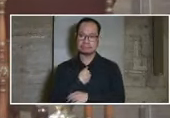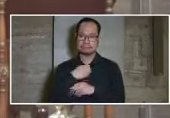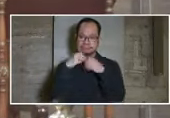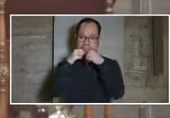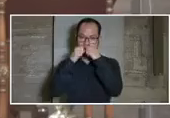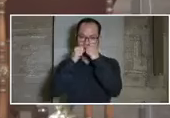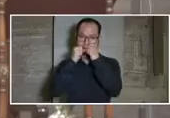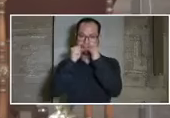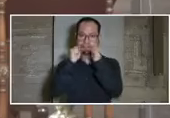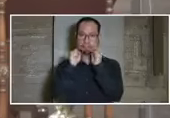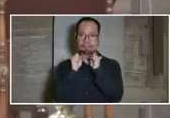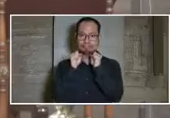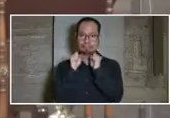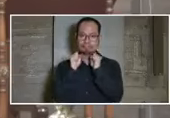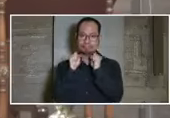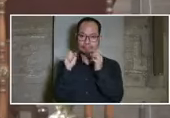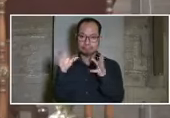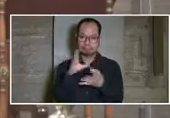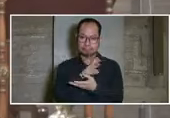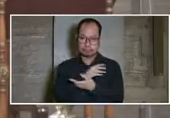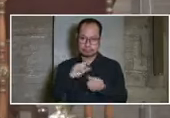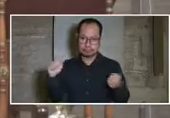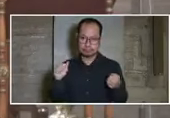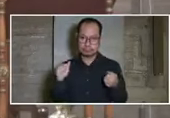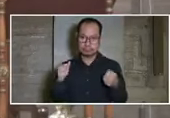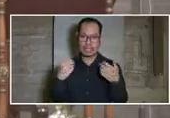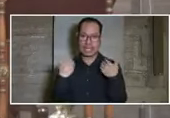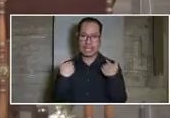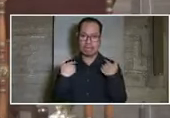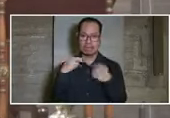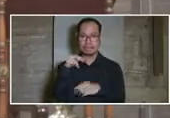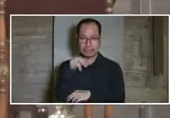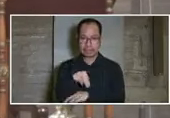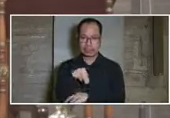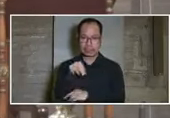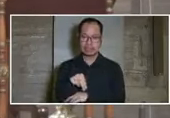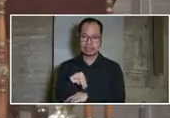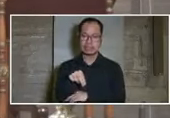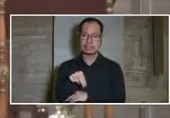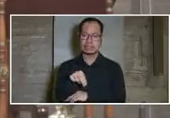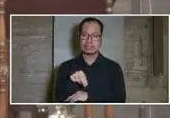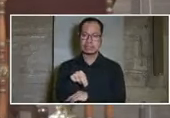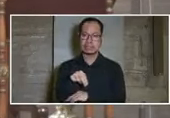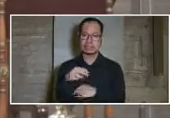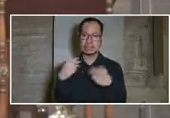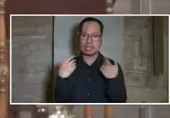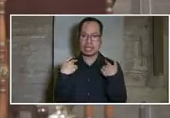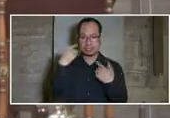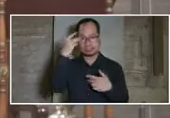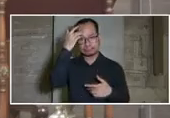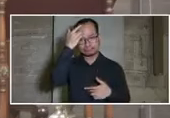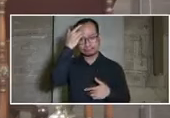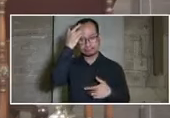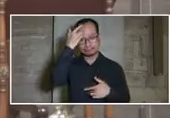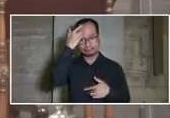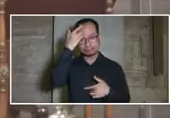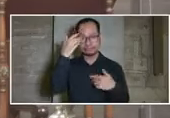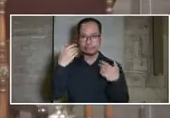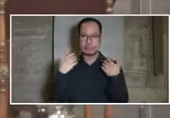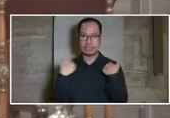Malungkot, wasak, may pangangailangan, may karamdaman,